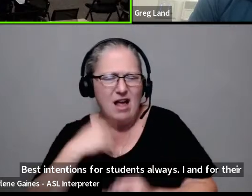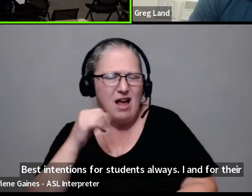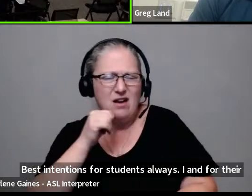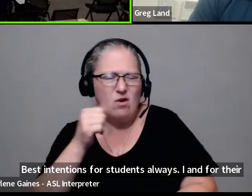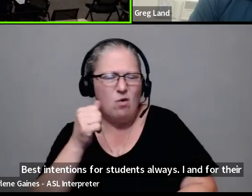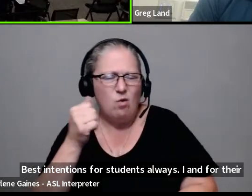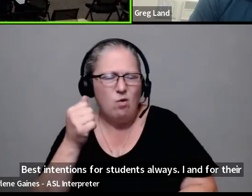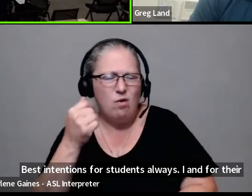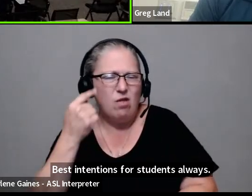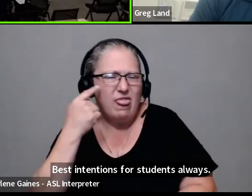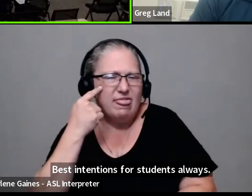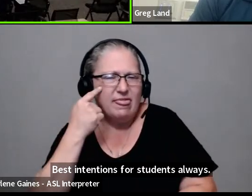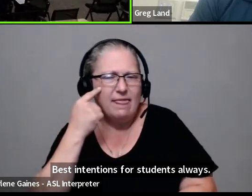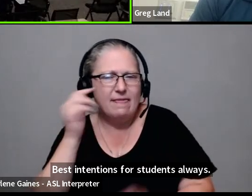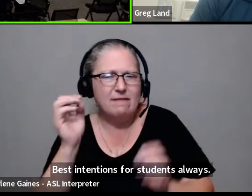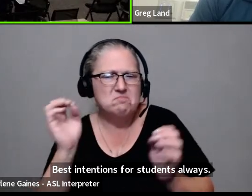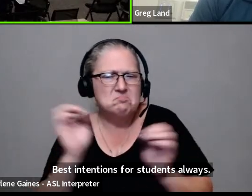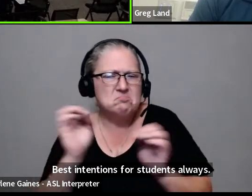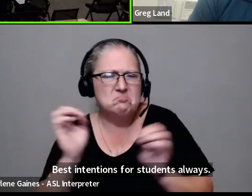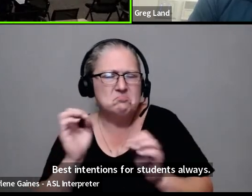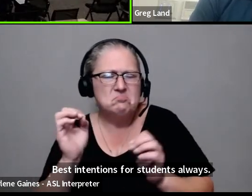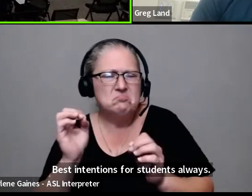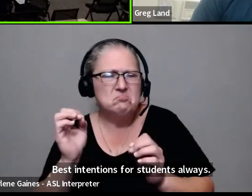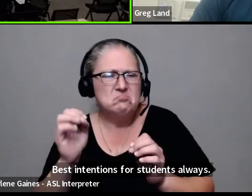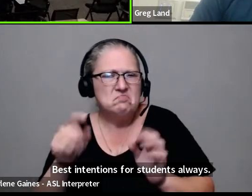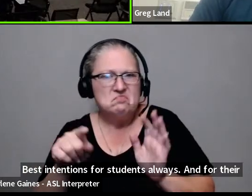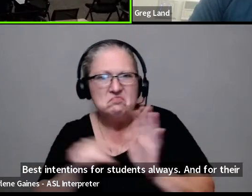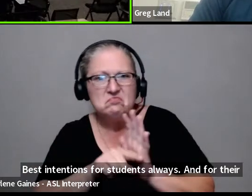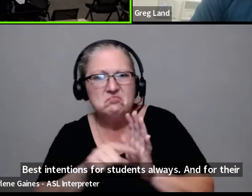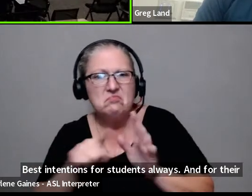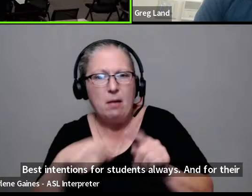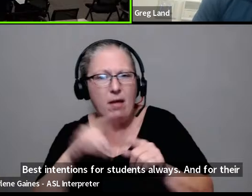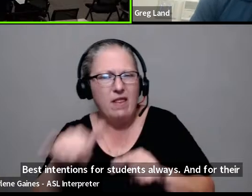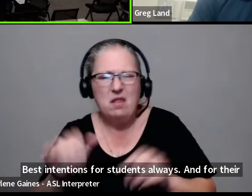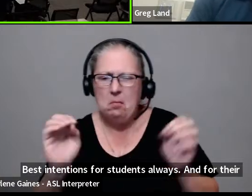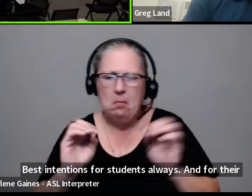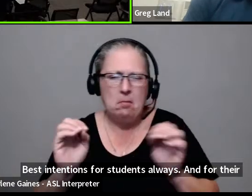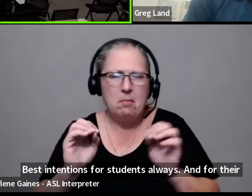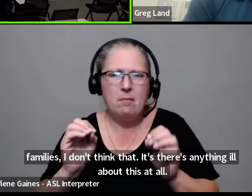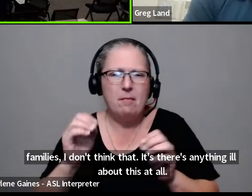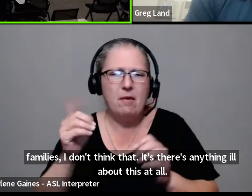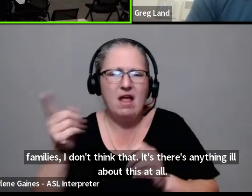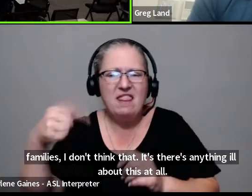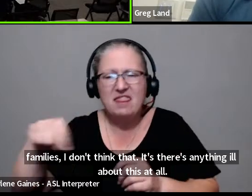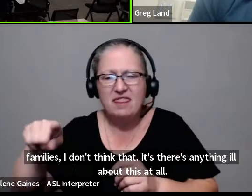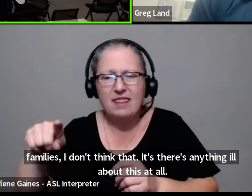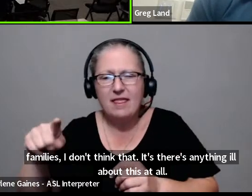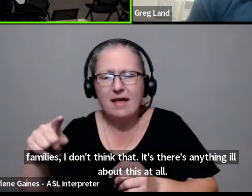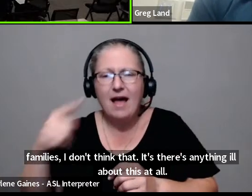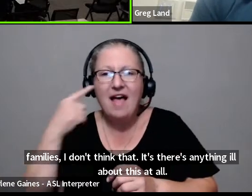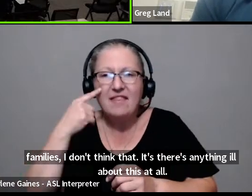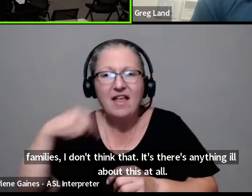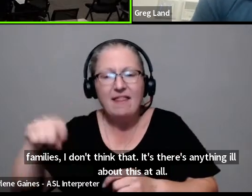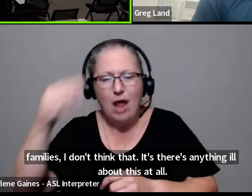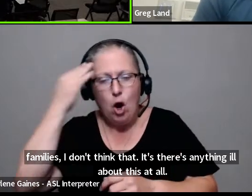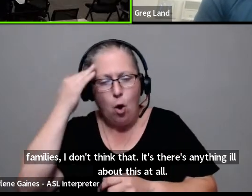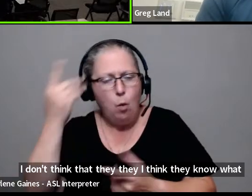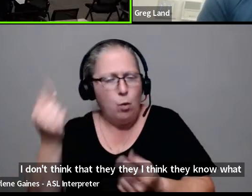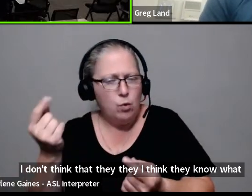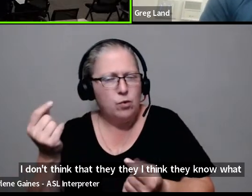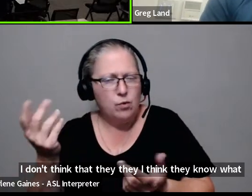that there's anything ill about this at all. I don't think that I think they know what they're